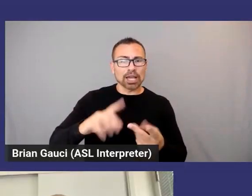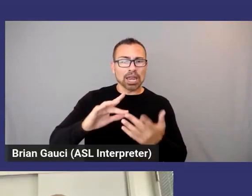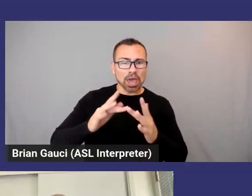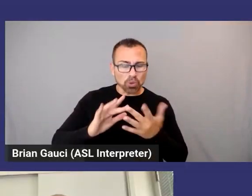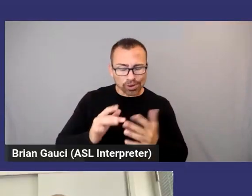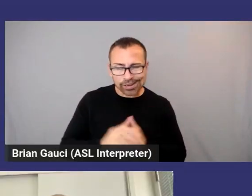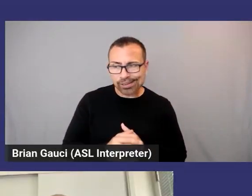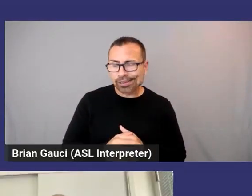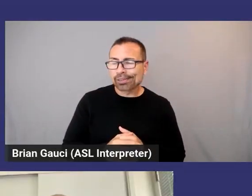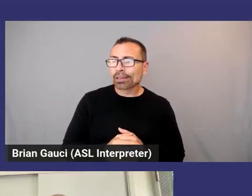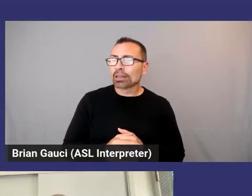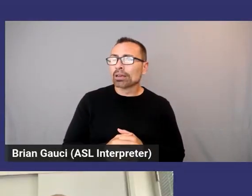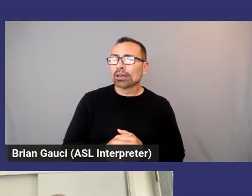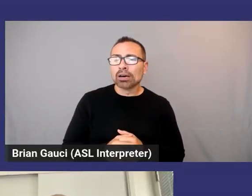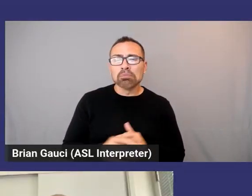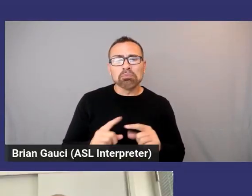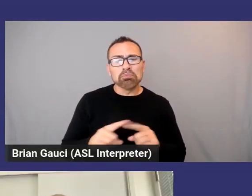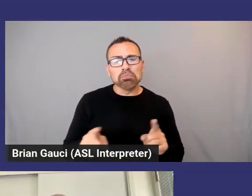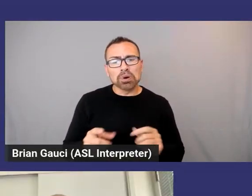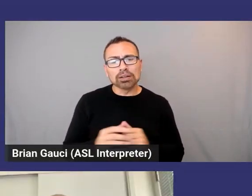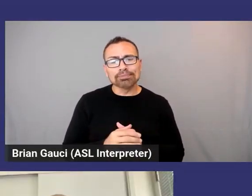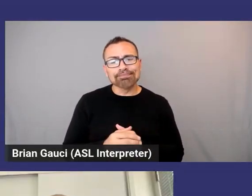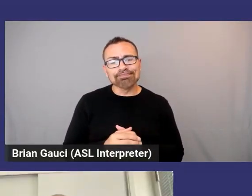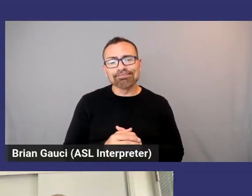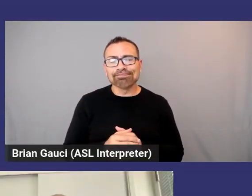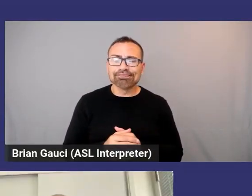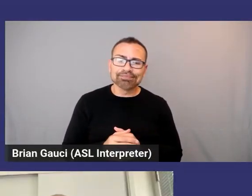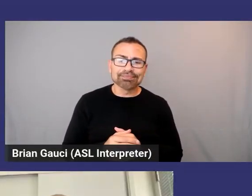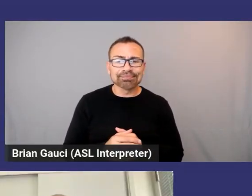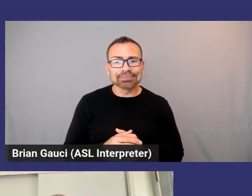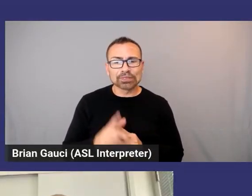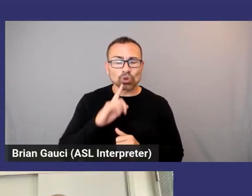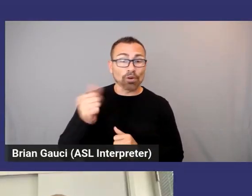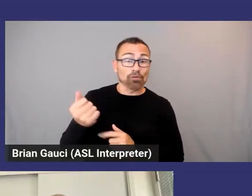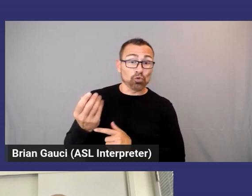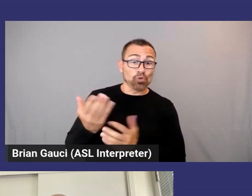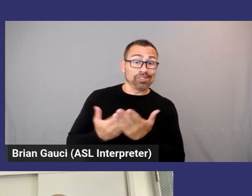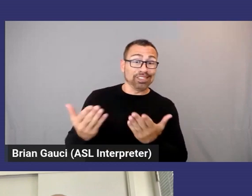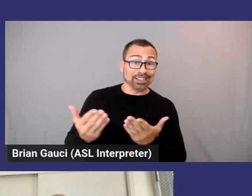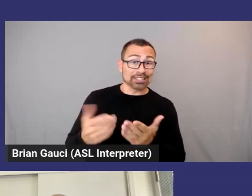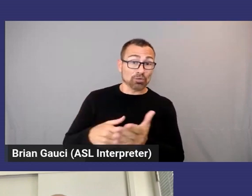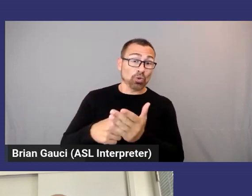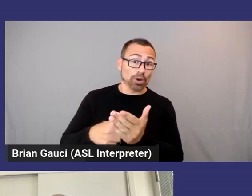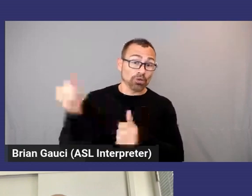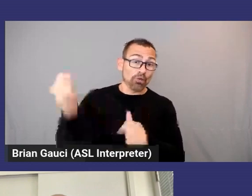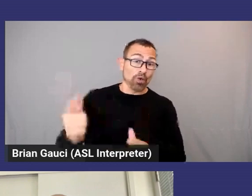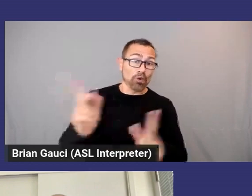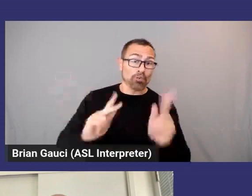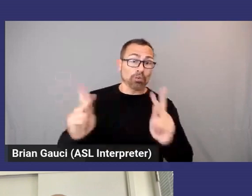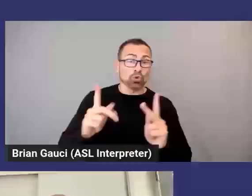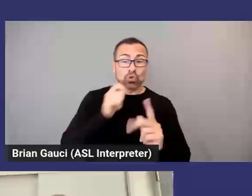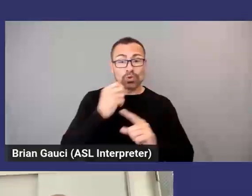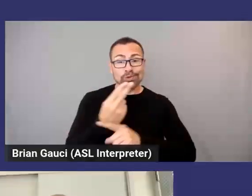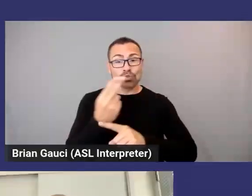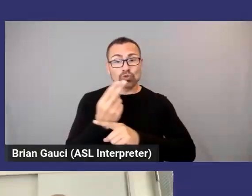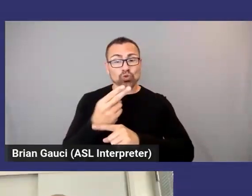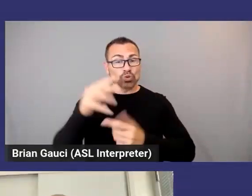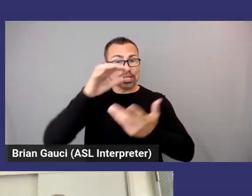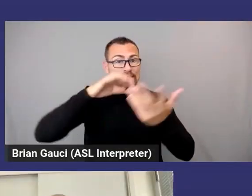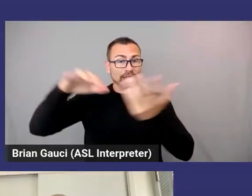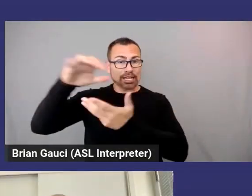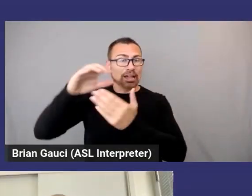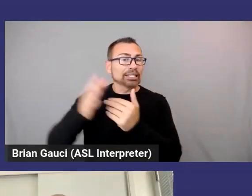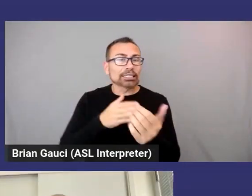foremost, there's a handful of things that basically everybody needs to do, right? And this is almost everybody in the cloud, even if they have